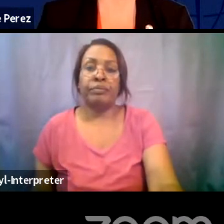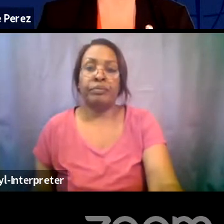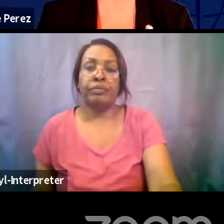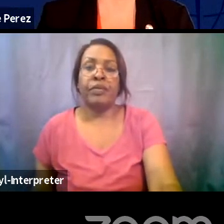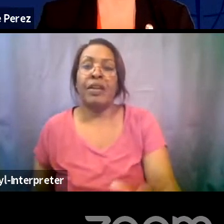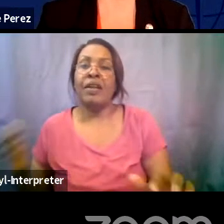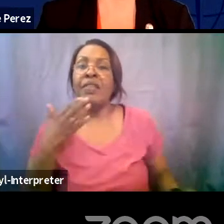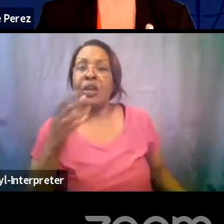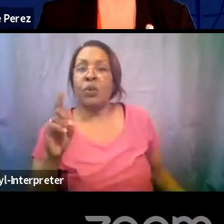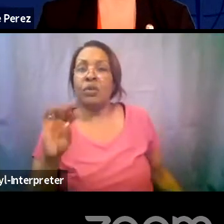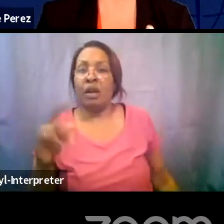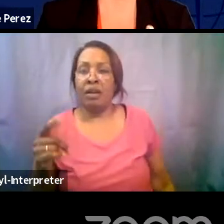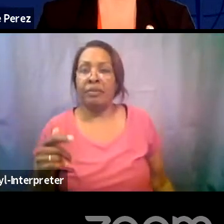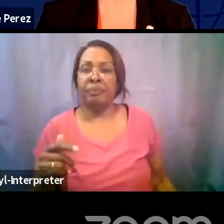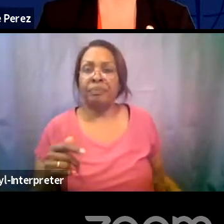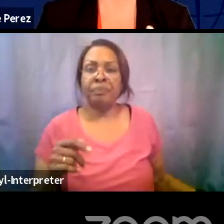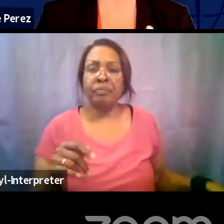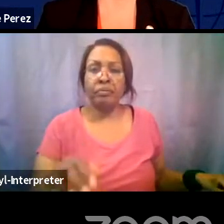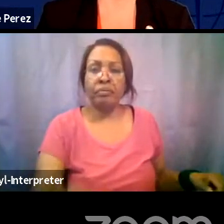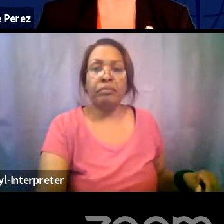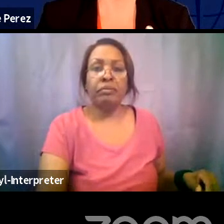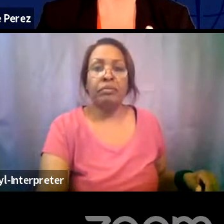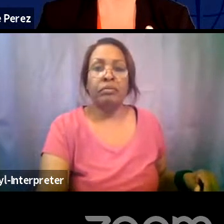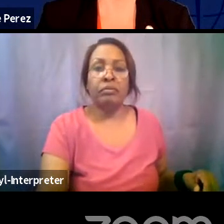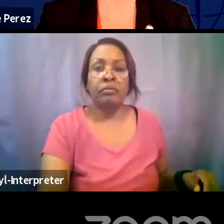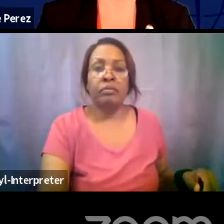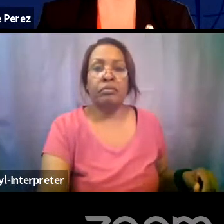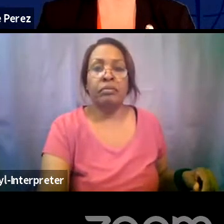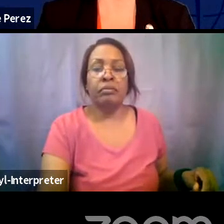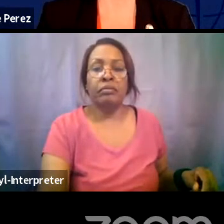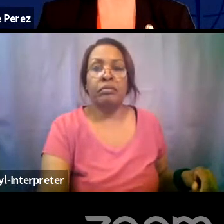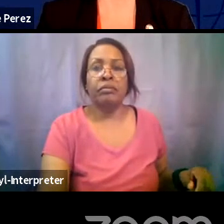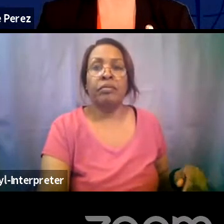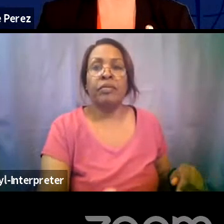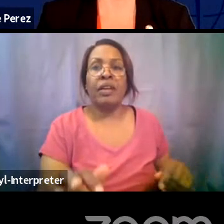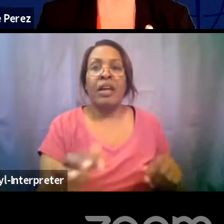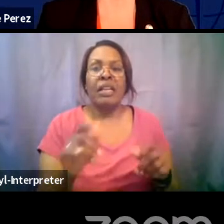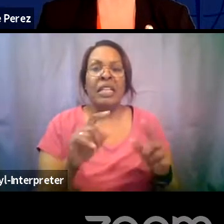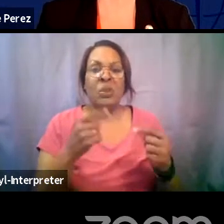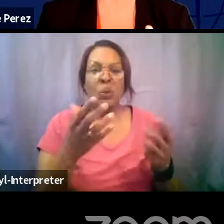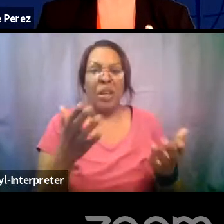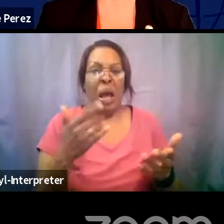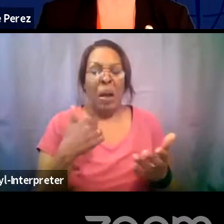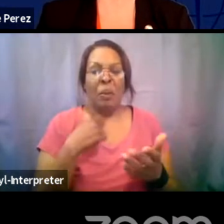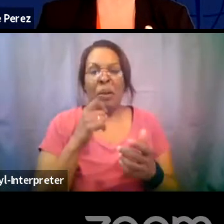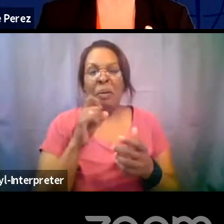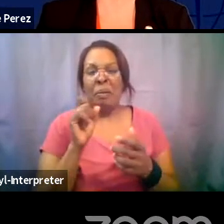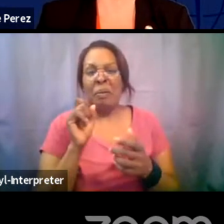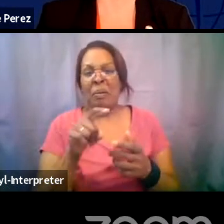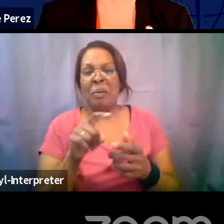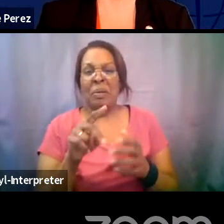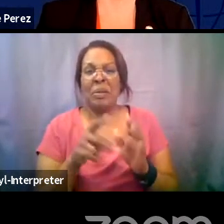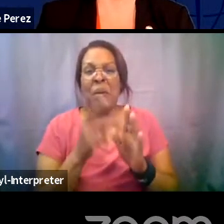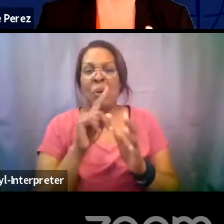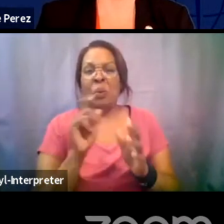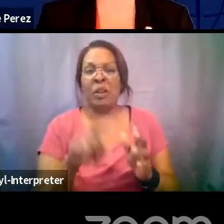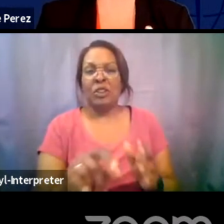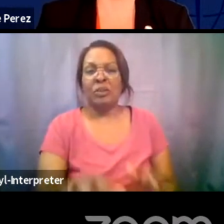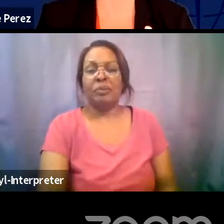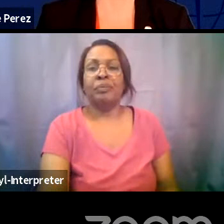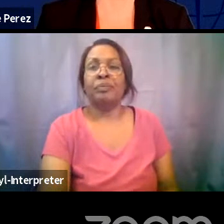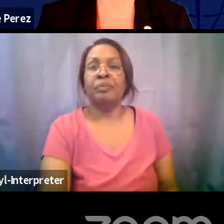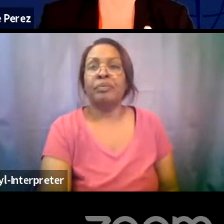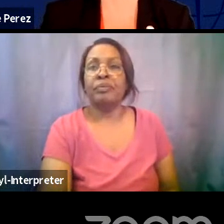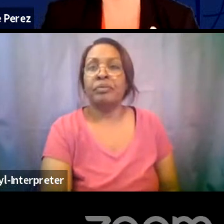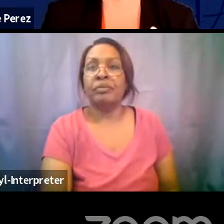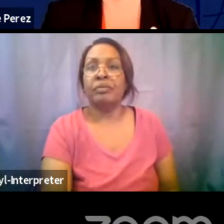you, Doug. Since I have you, I'm gonna throw a double question at you. I'm sorry. That's okay. That's what I'm here for. So are